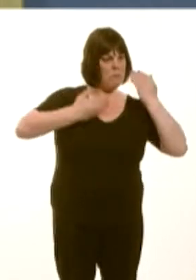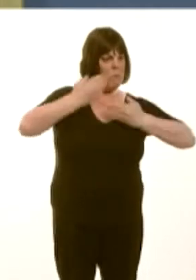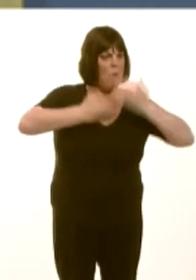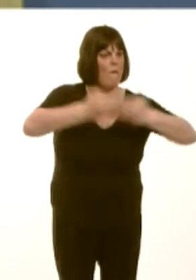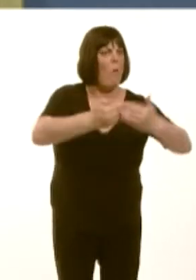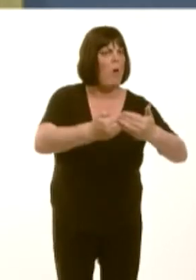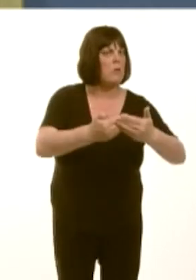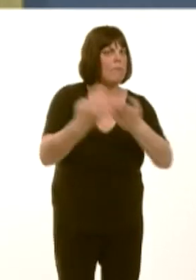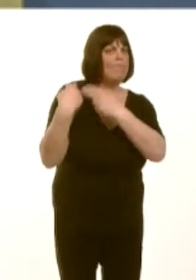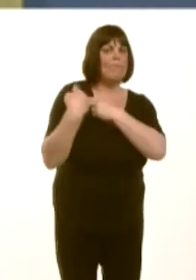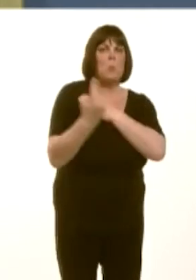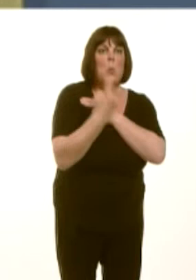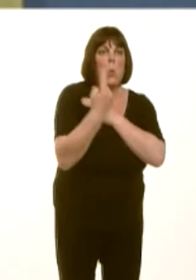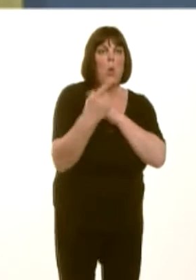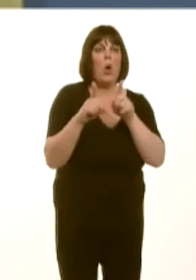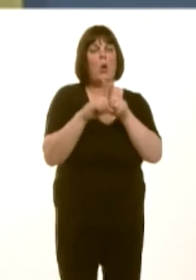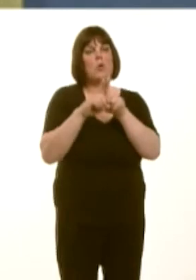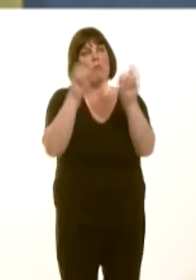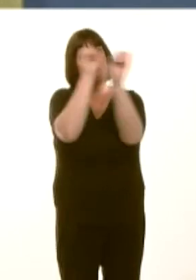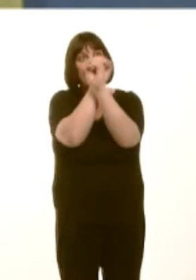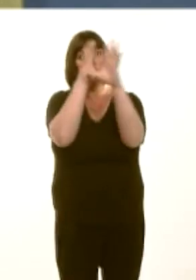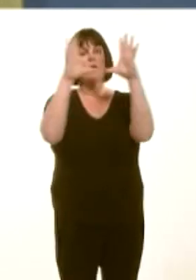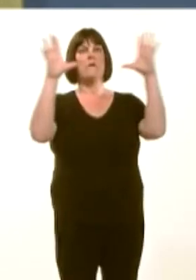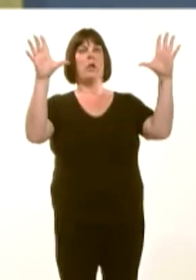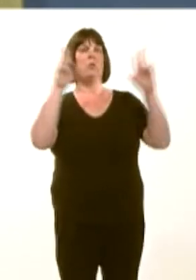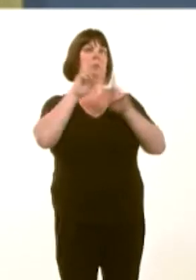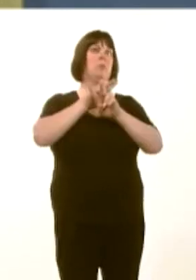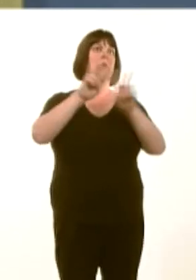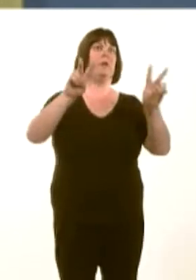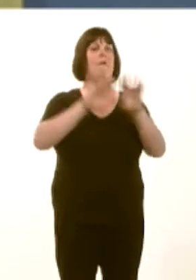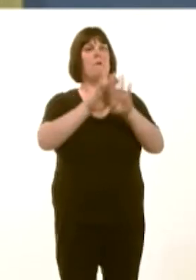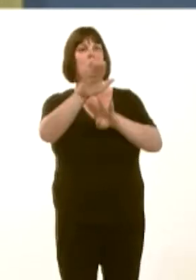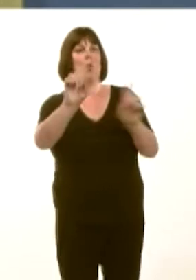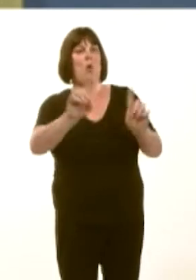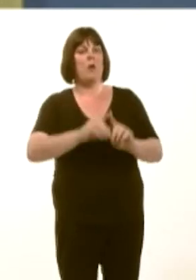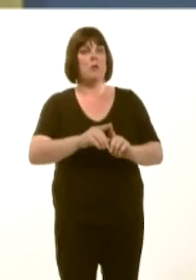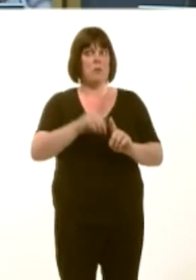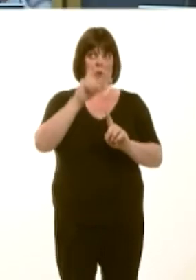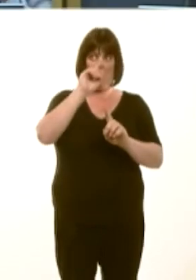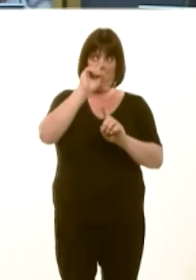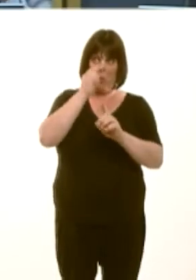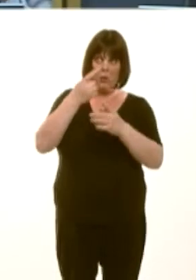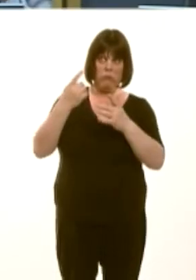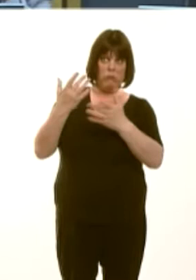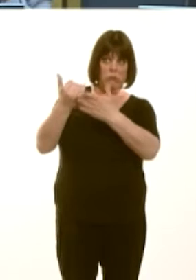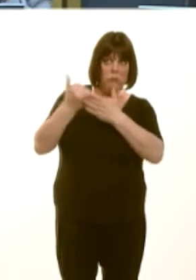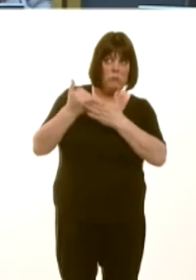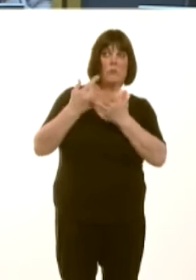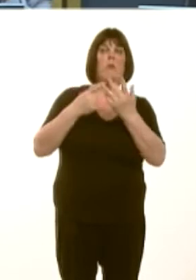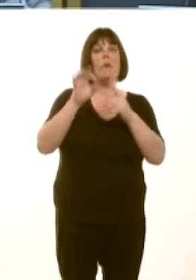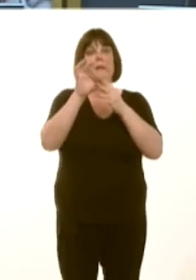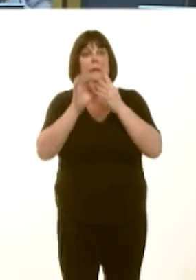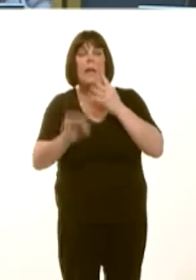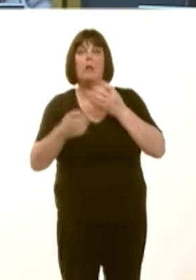well as the vision behind these proposals? And would you, with me, look forward to that detail being made available in short